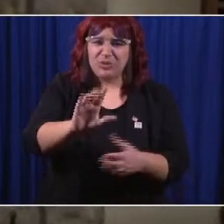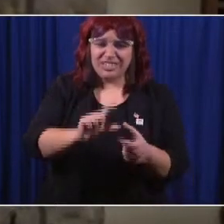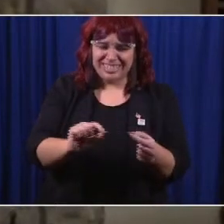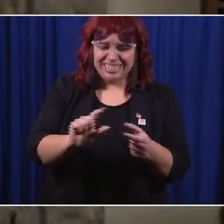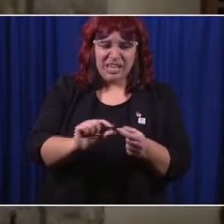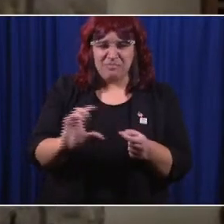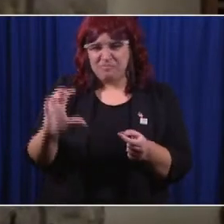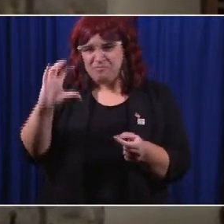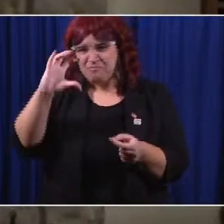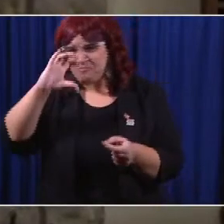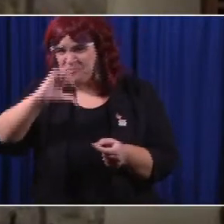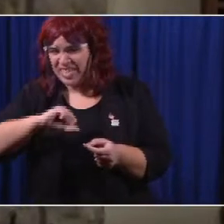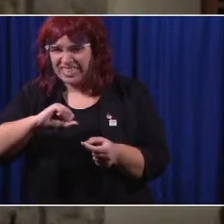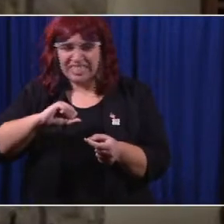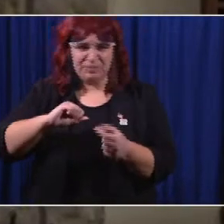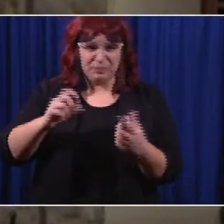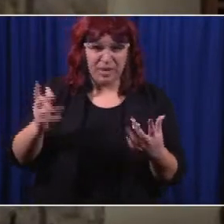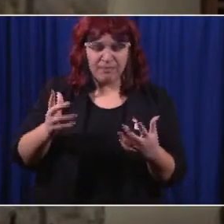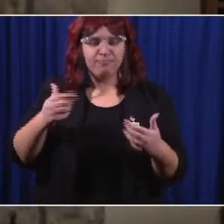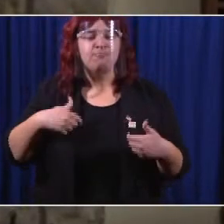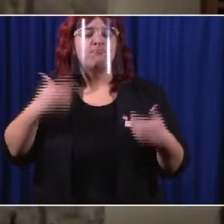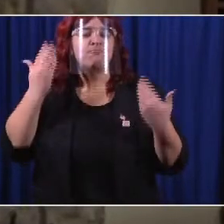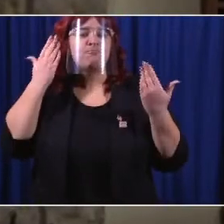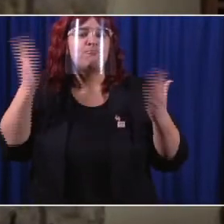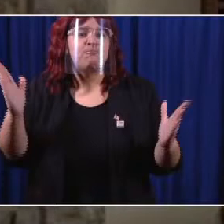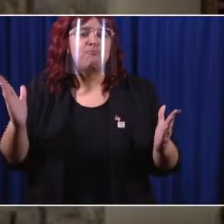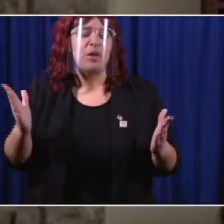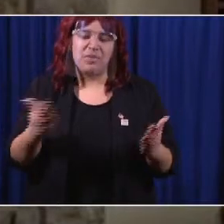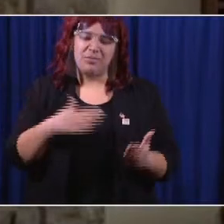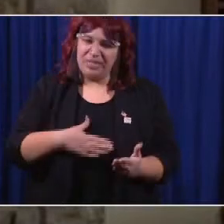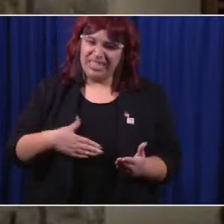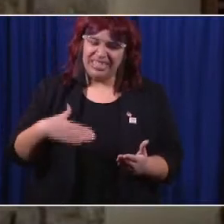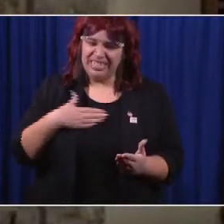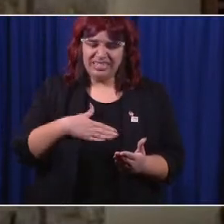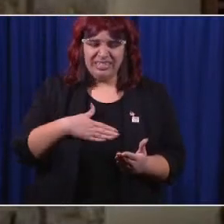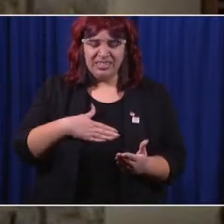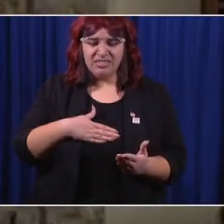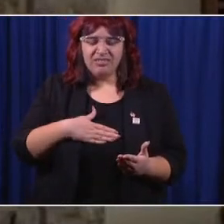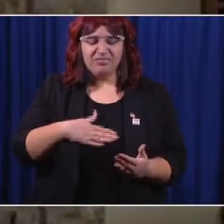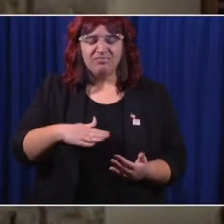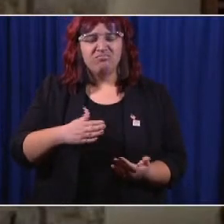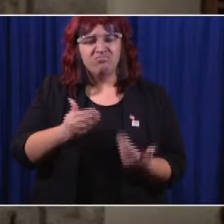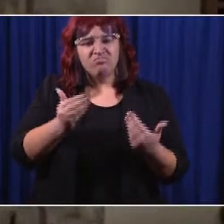you want to tell people of Ohio in regard to what you see